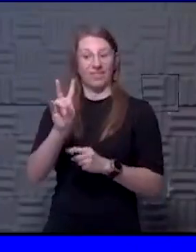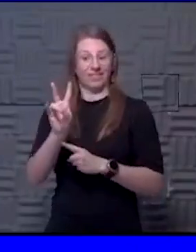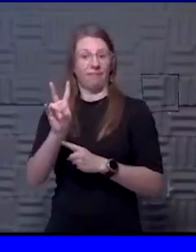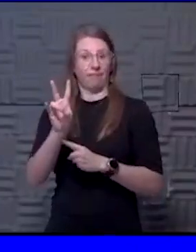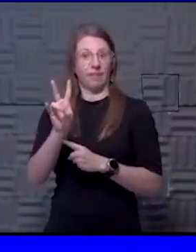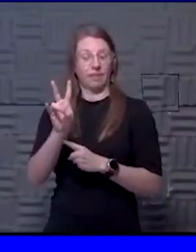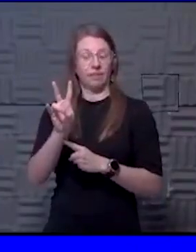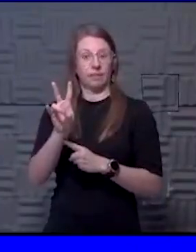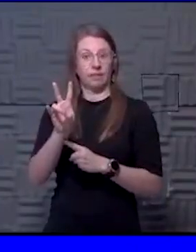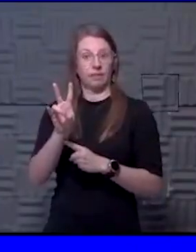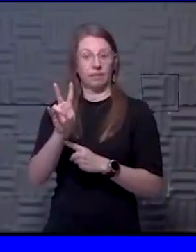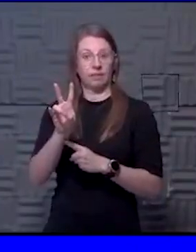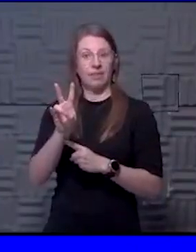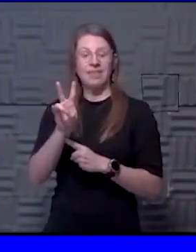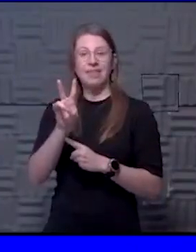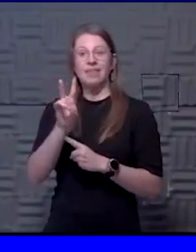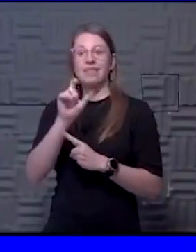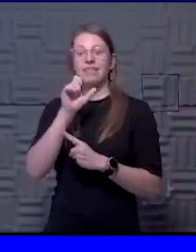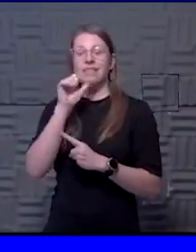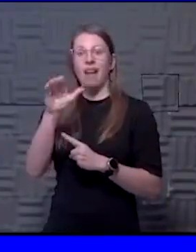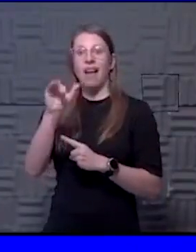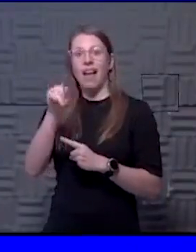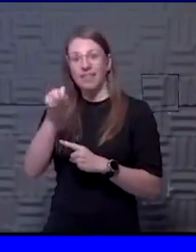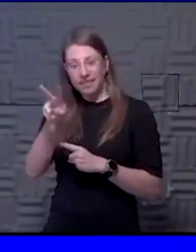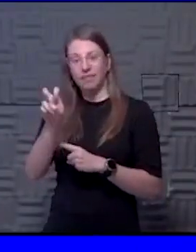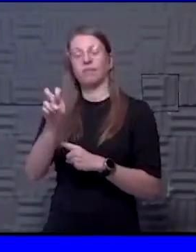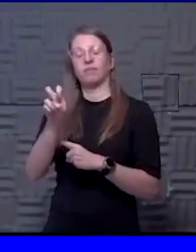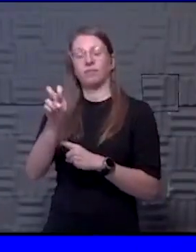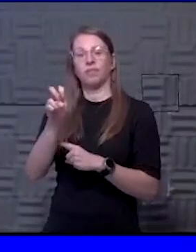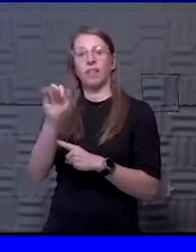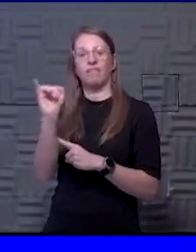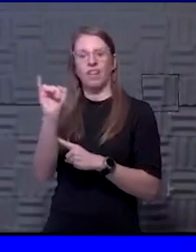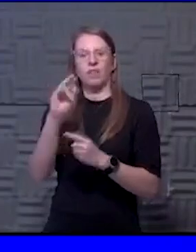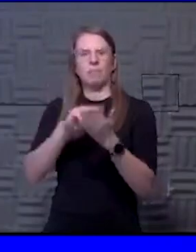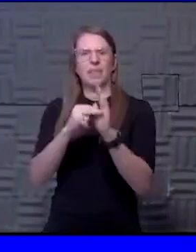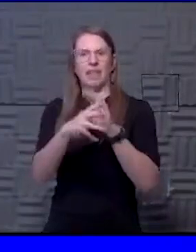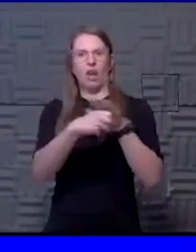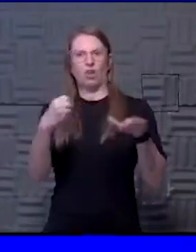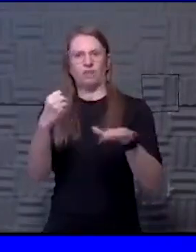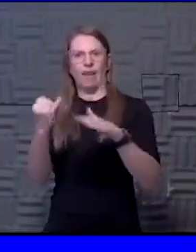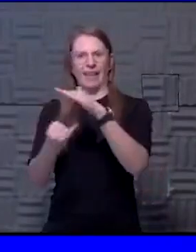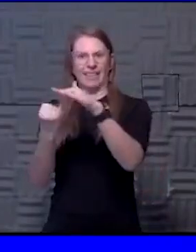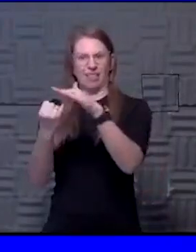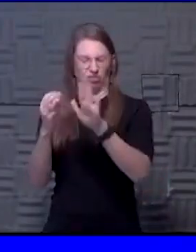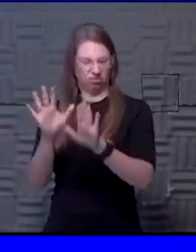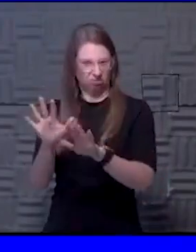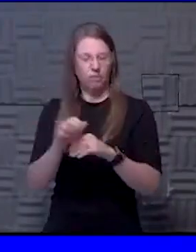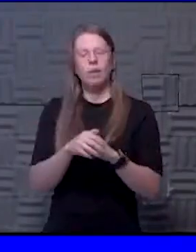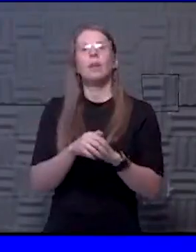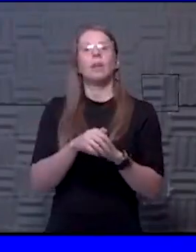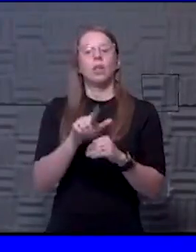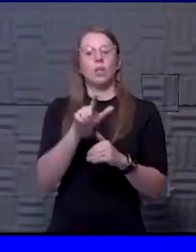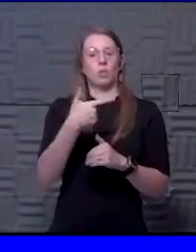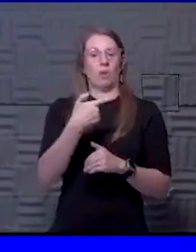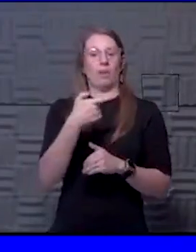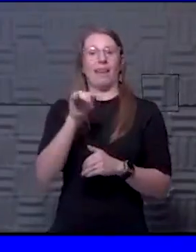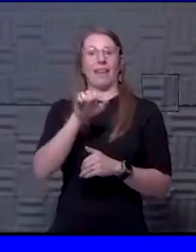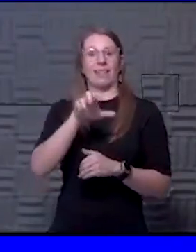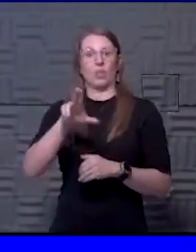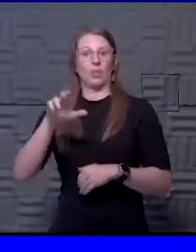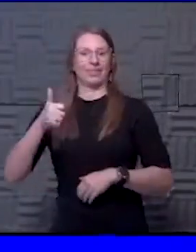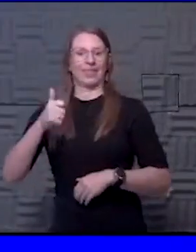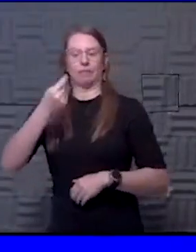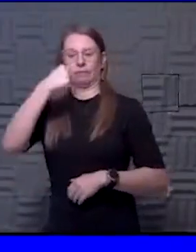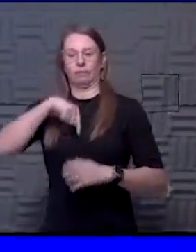those not active infection out of isolation for that. And of the active patients, 21 in the ICU, 10